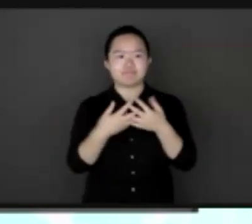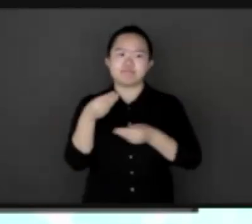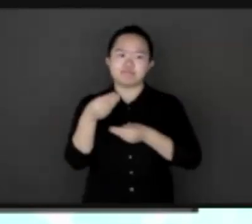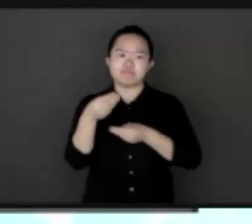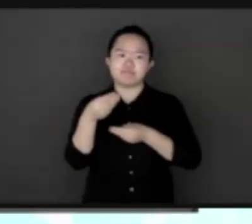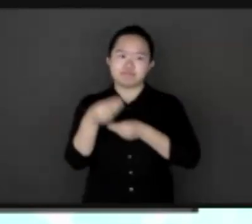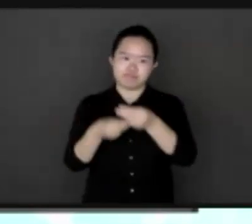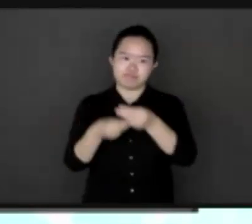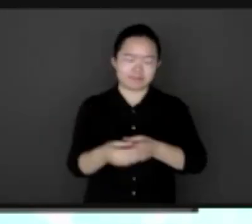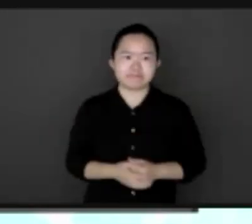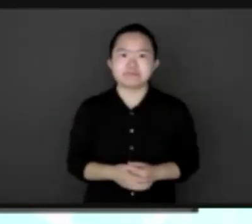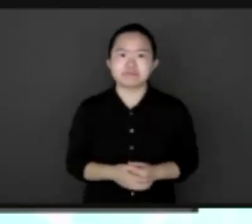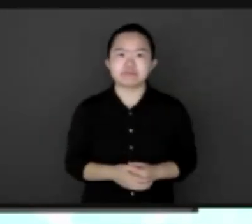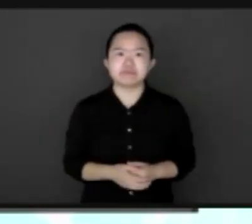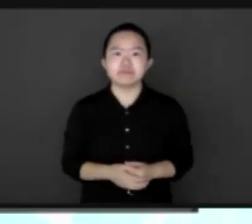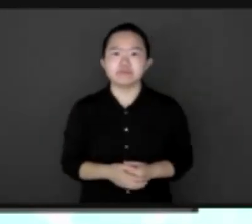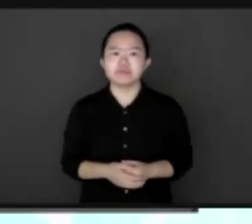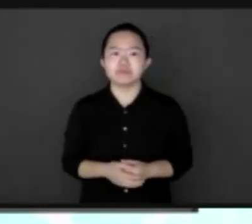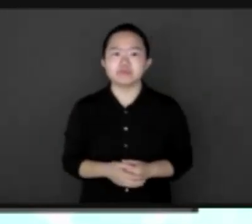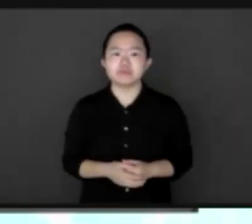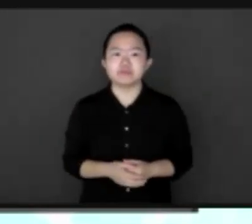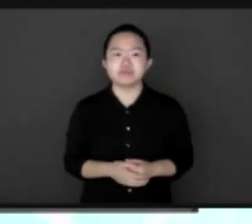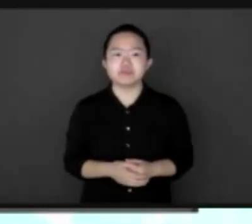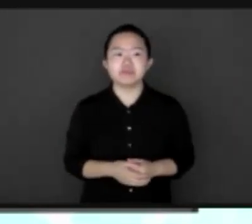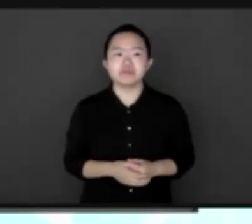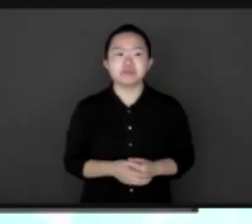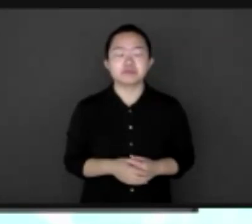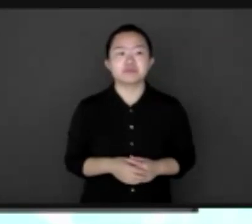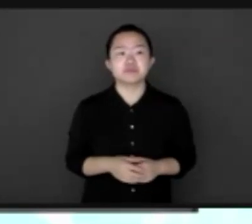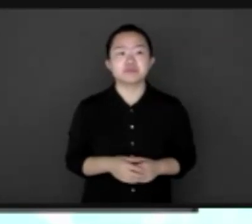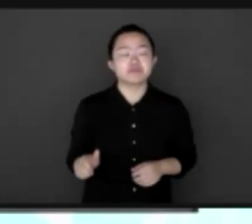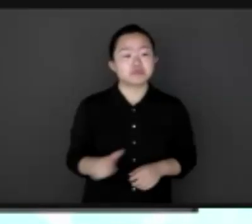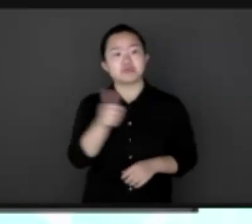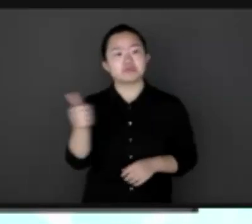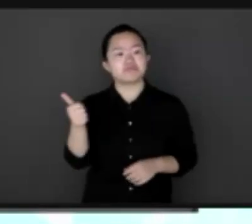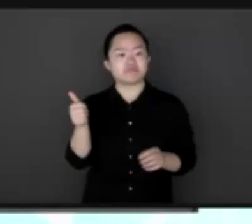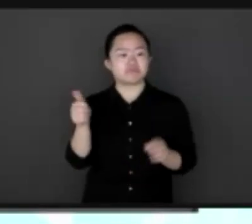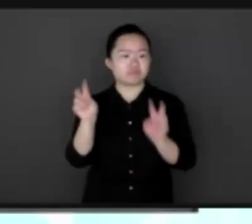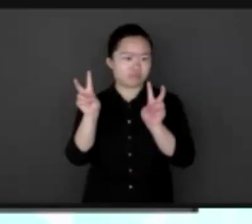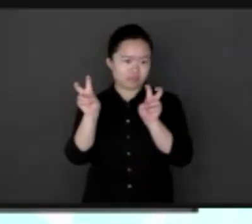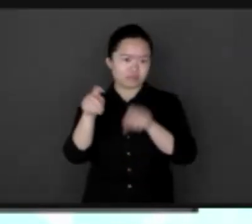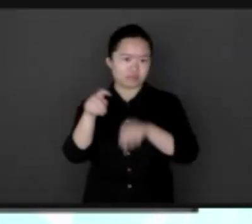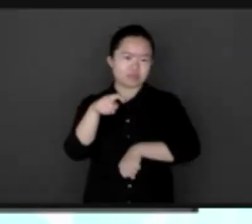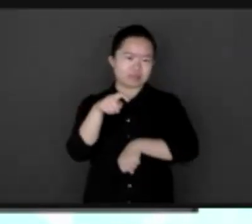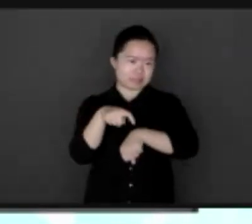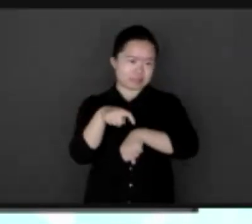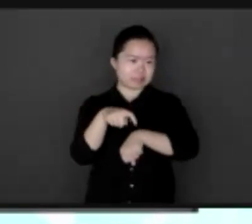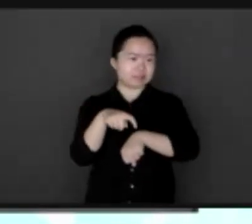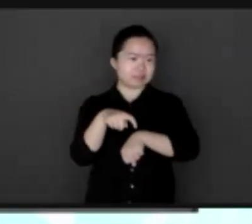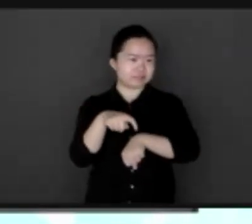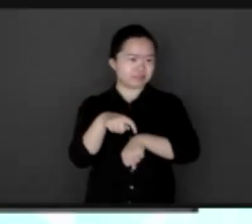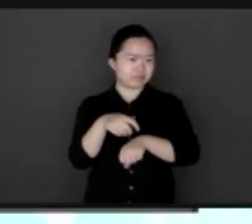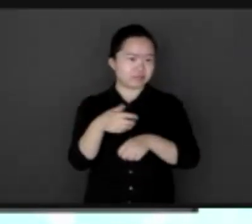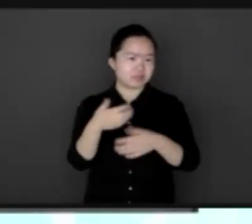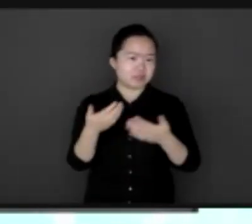There have also been some exceptions based on timing, and I need to communicate with the tech people that my slides come and go.